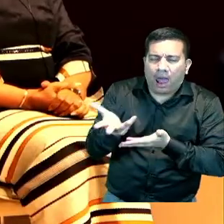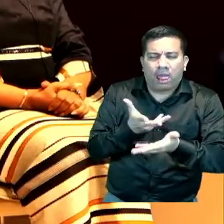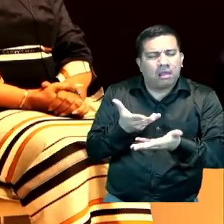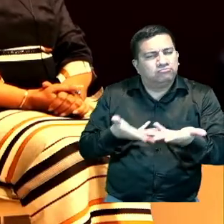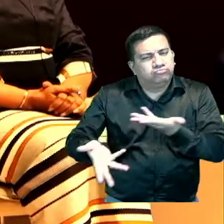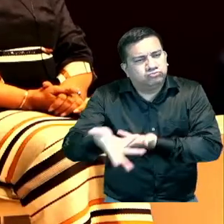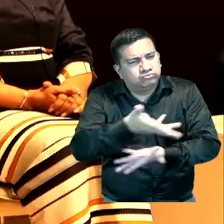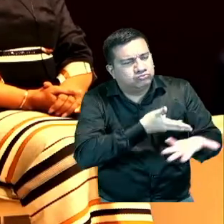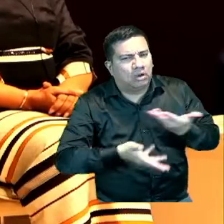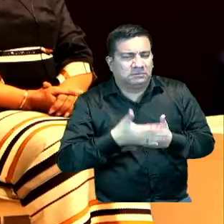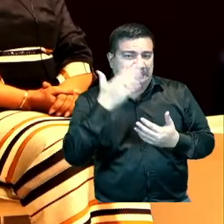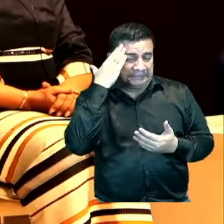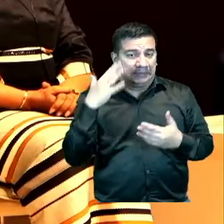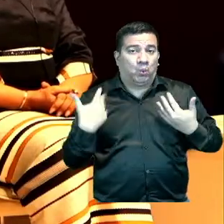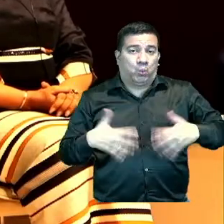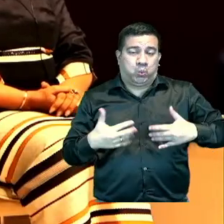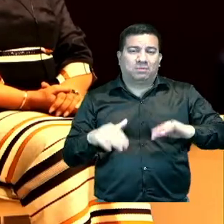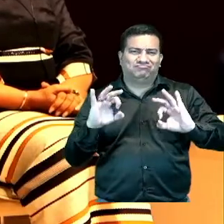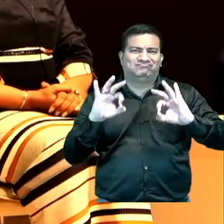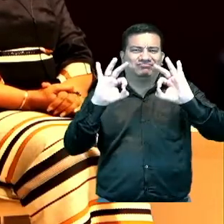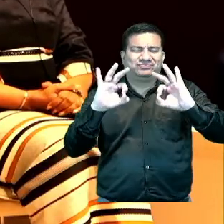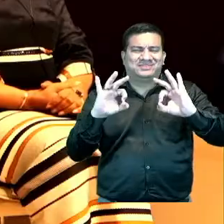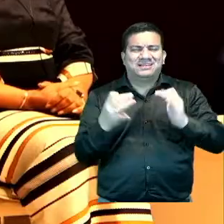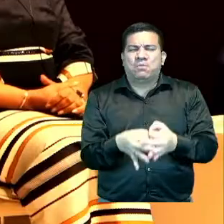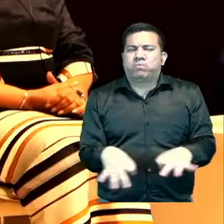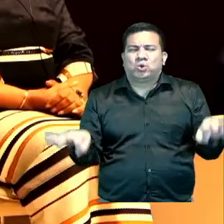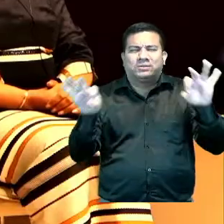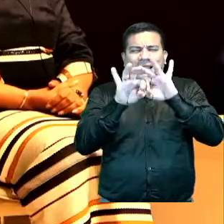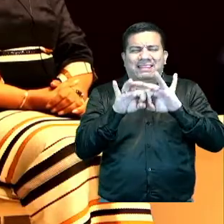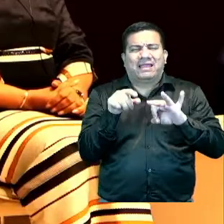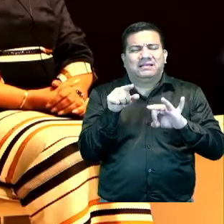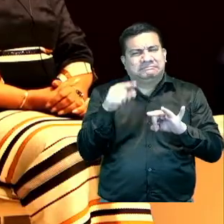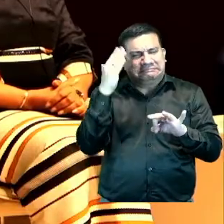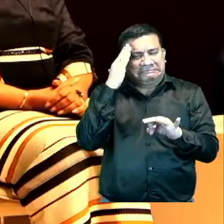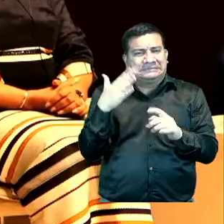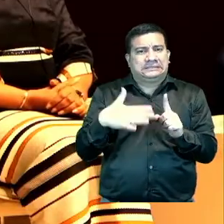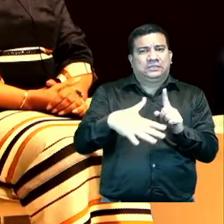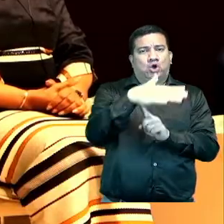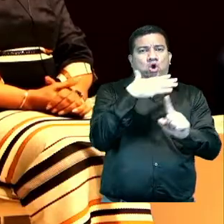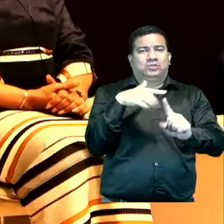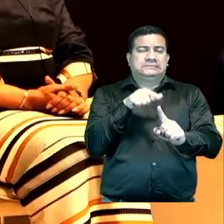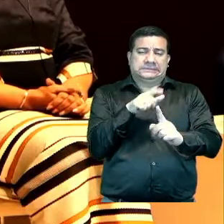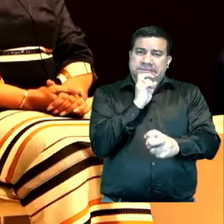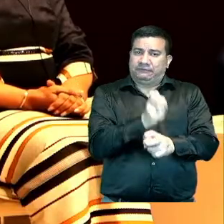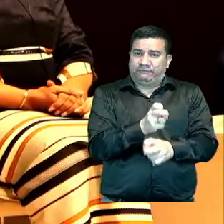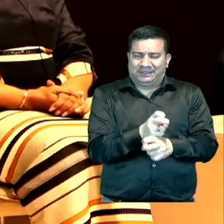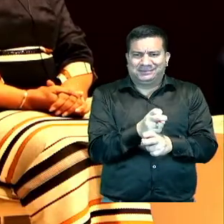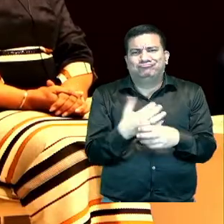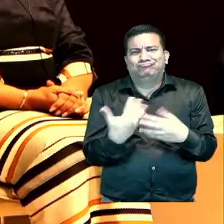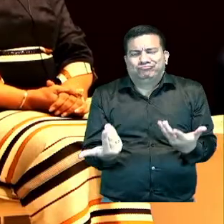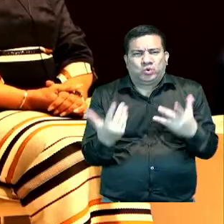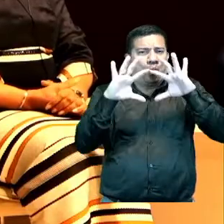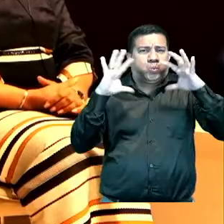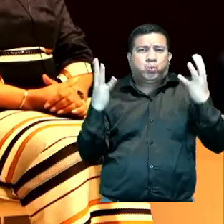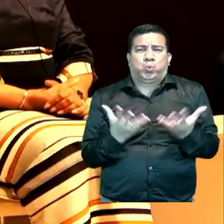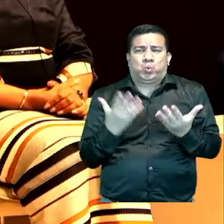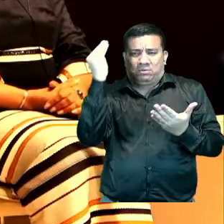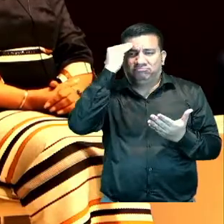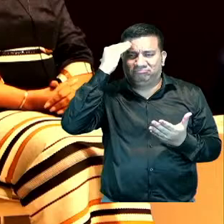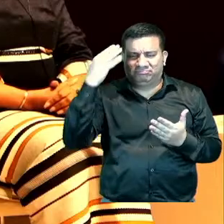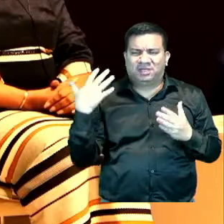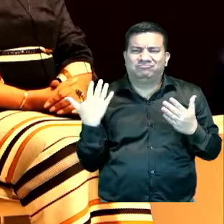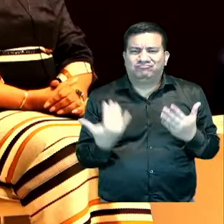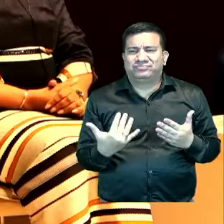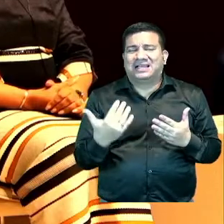with conversations. But we're also experiencing a very complex global context where it would